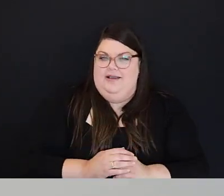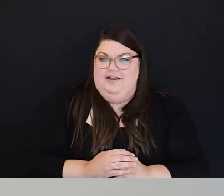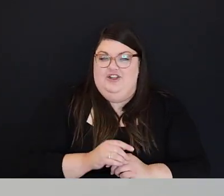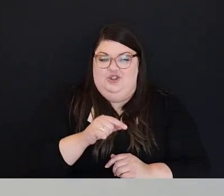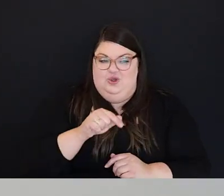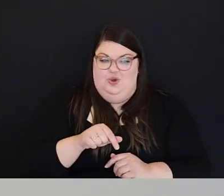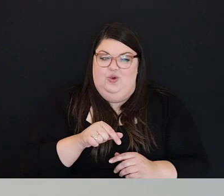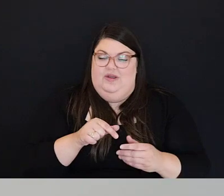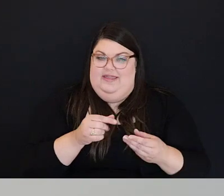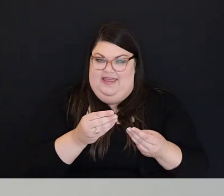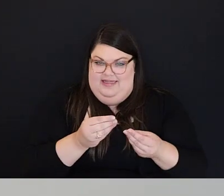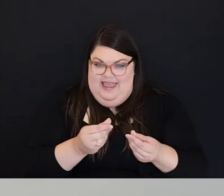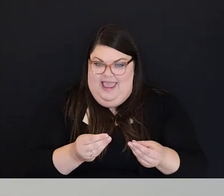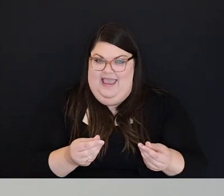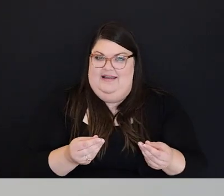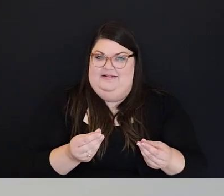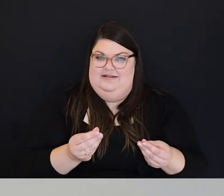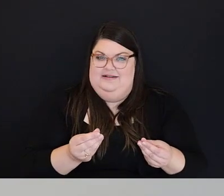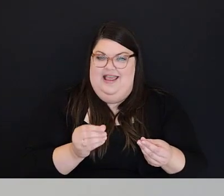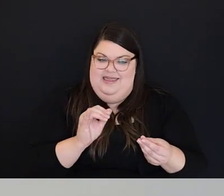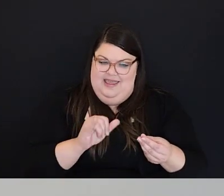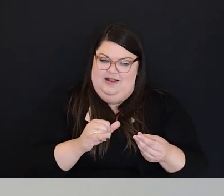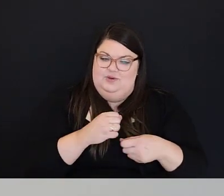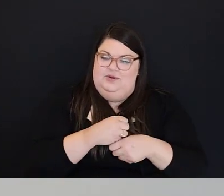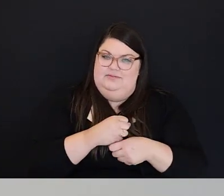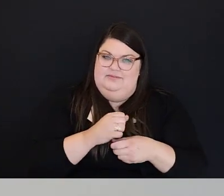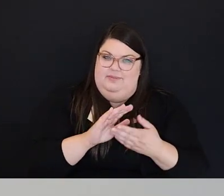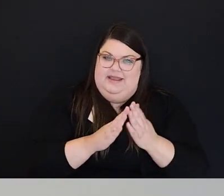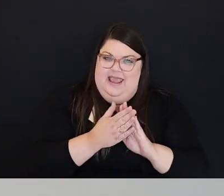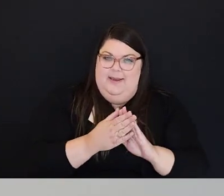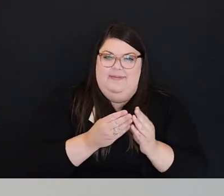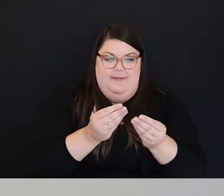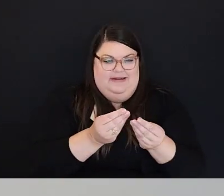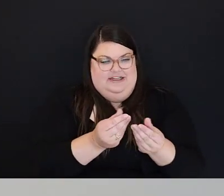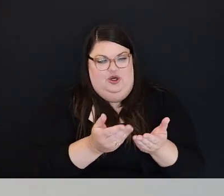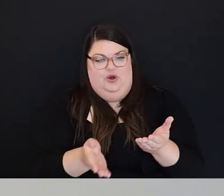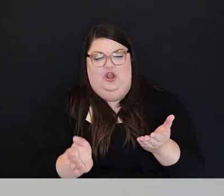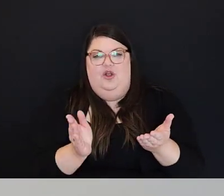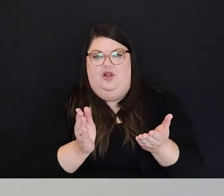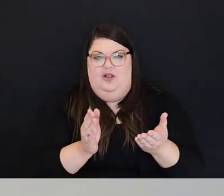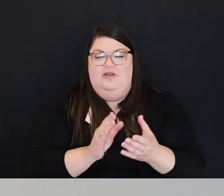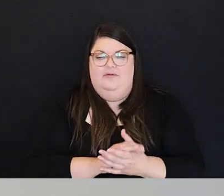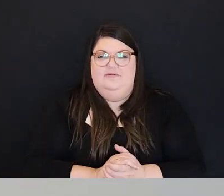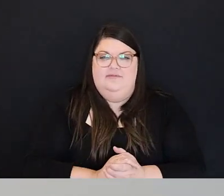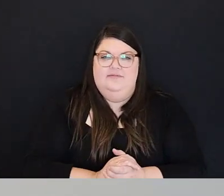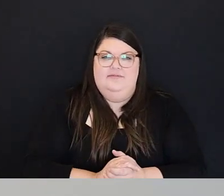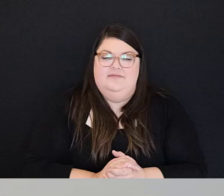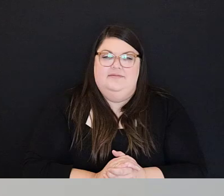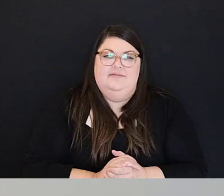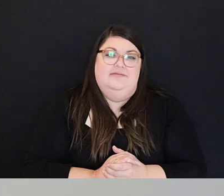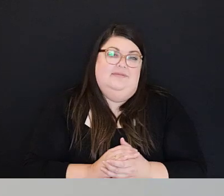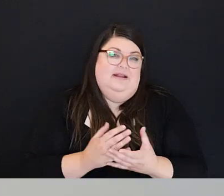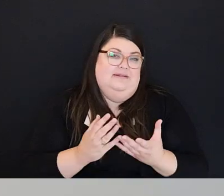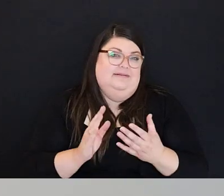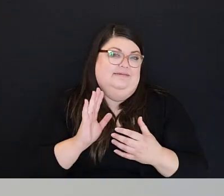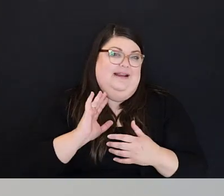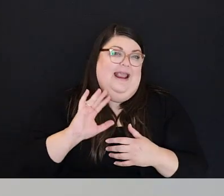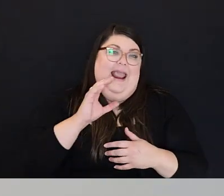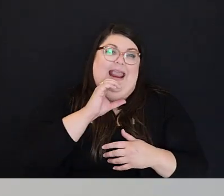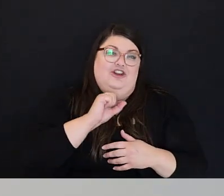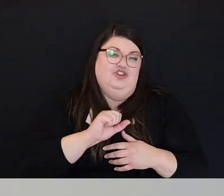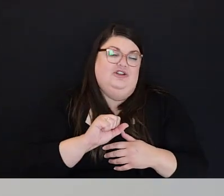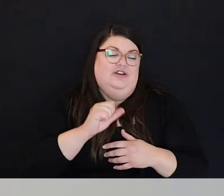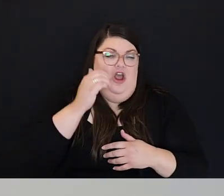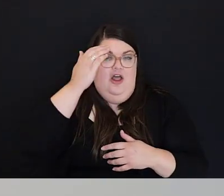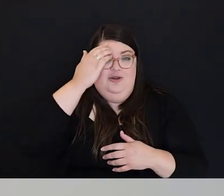land, and the land became what was the material and potentially the ancient knowledge, because my dad's